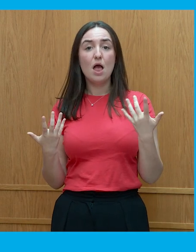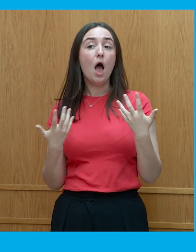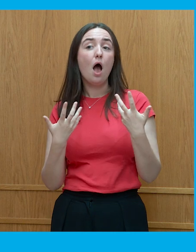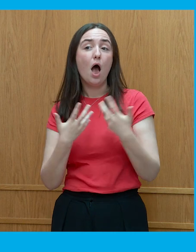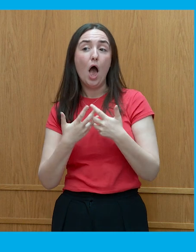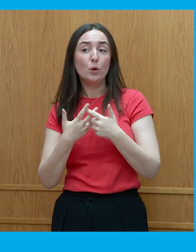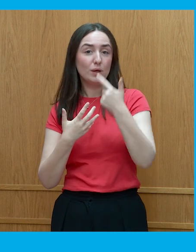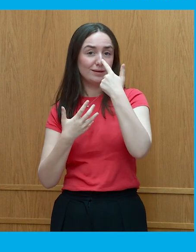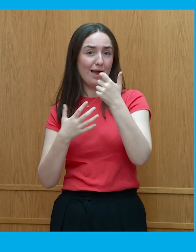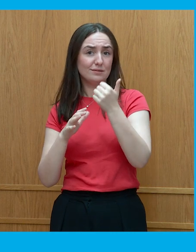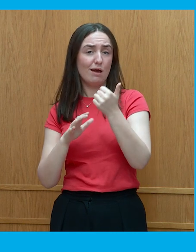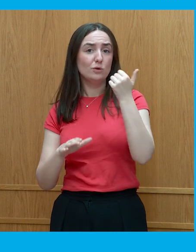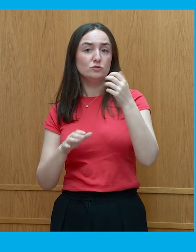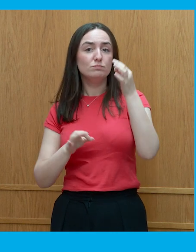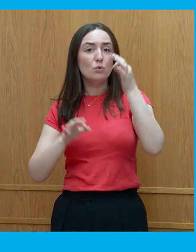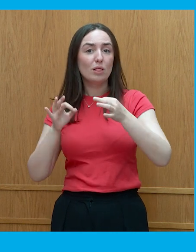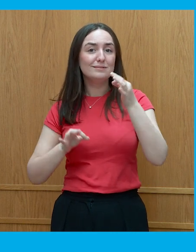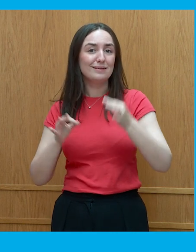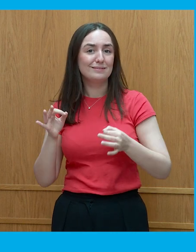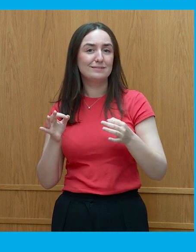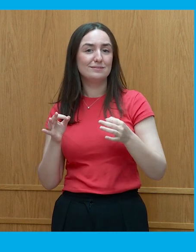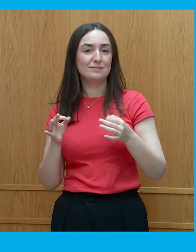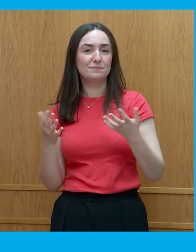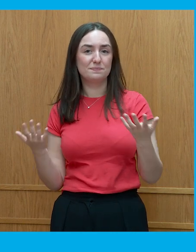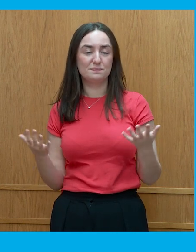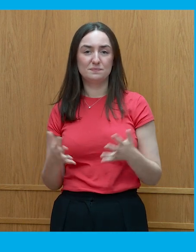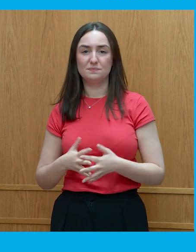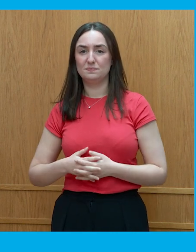in the States and above politics?